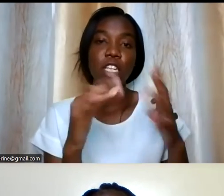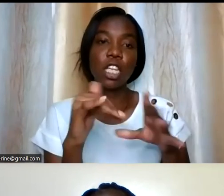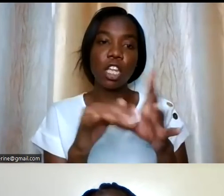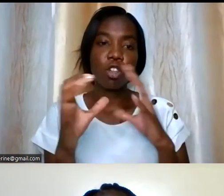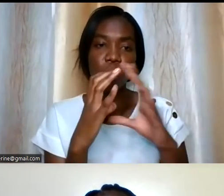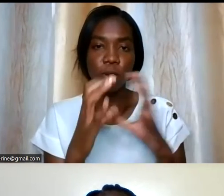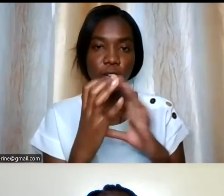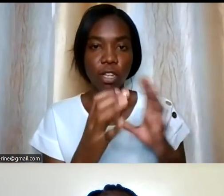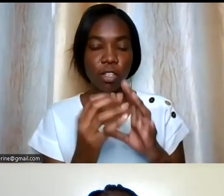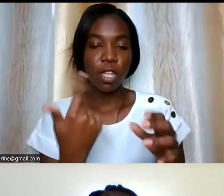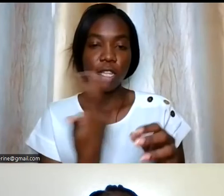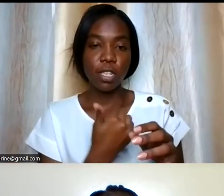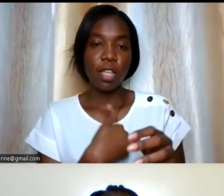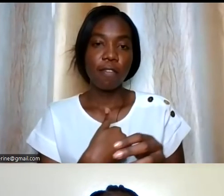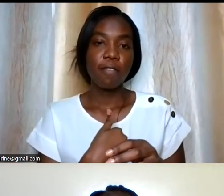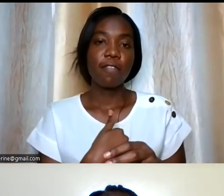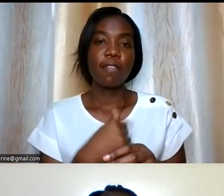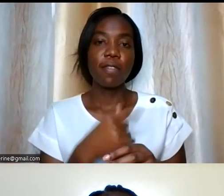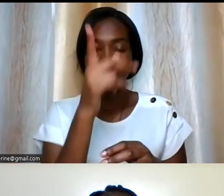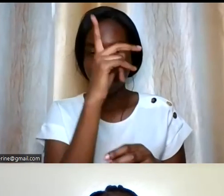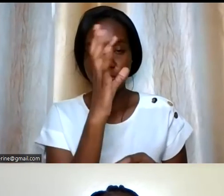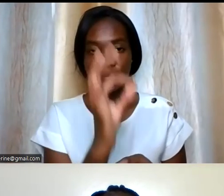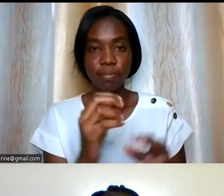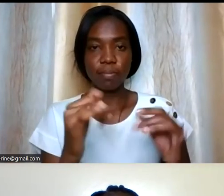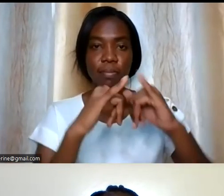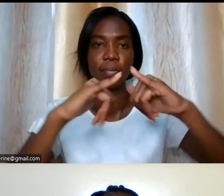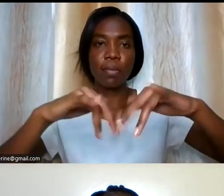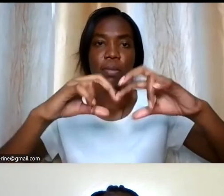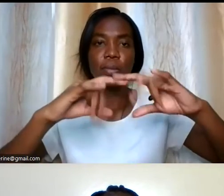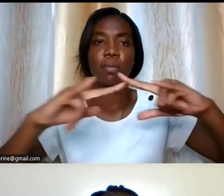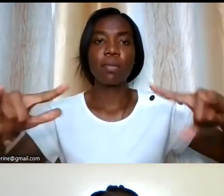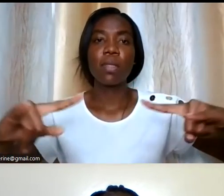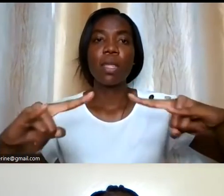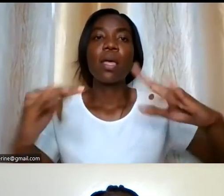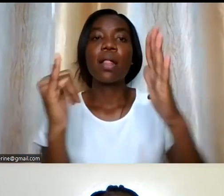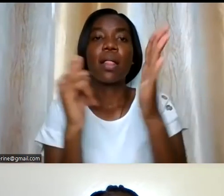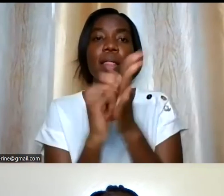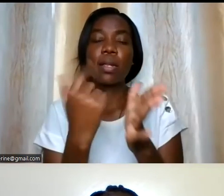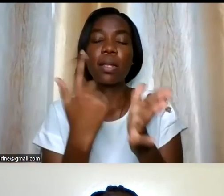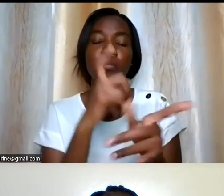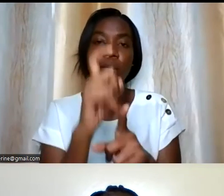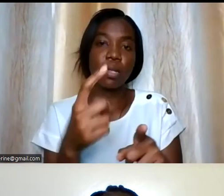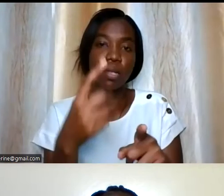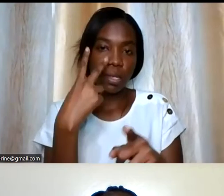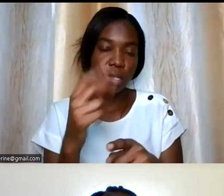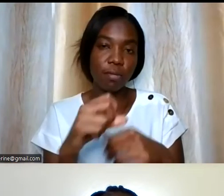have serious gaps that actually needs to be looked at. And Anne,